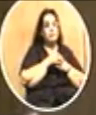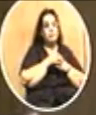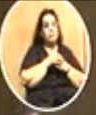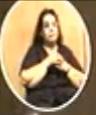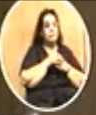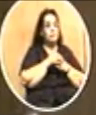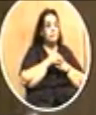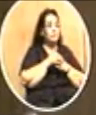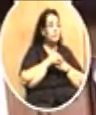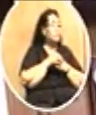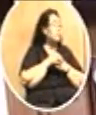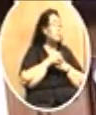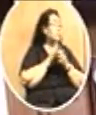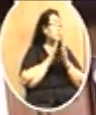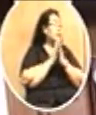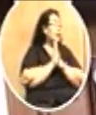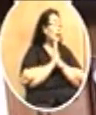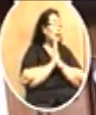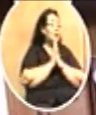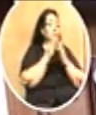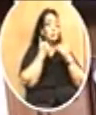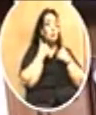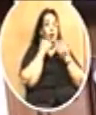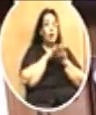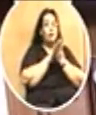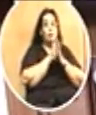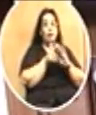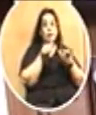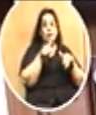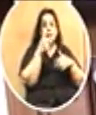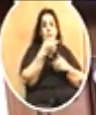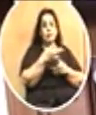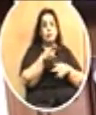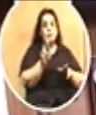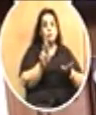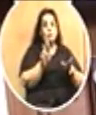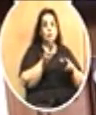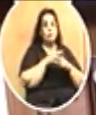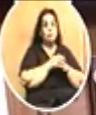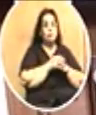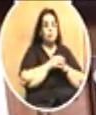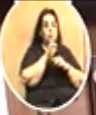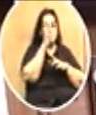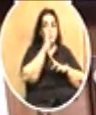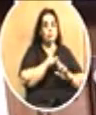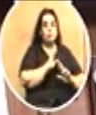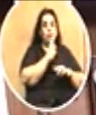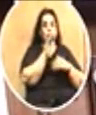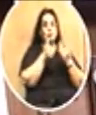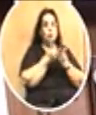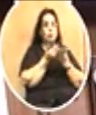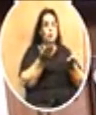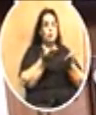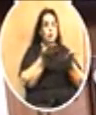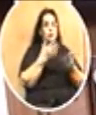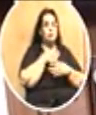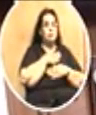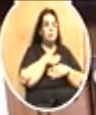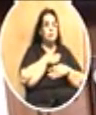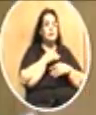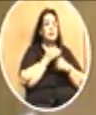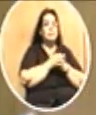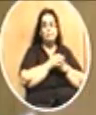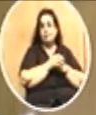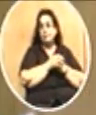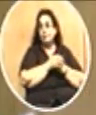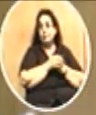I ask that there be quiet in this room. Be respectful to everyone here, please. And